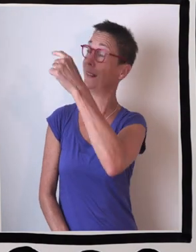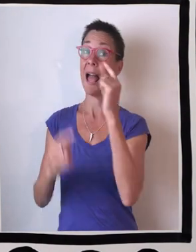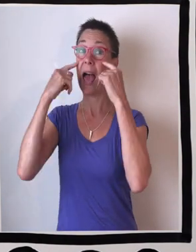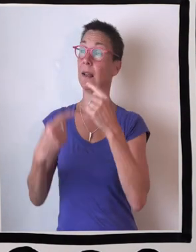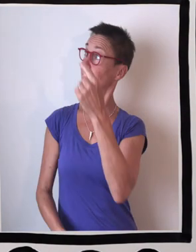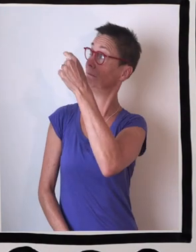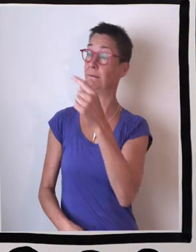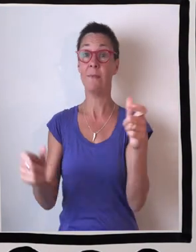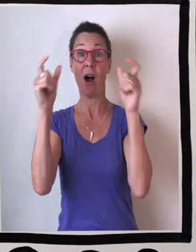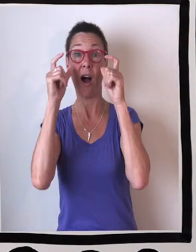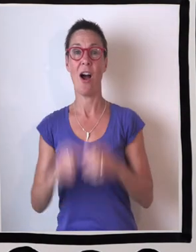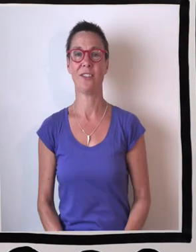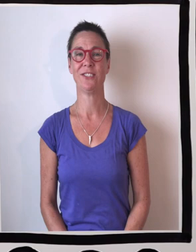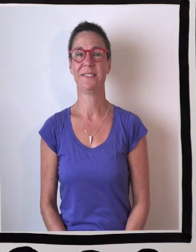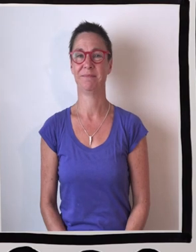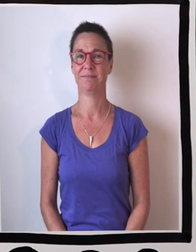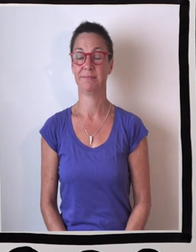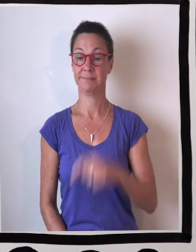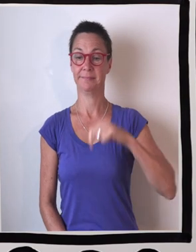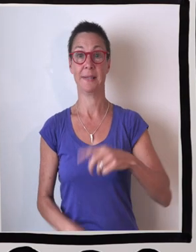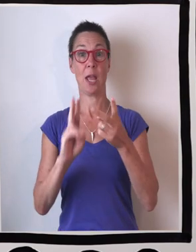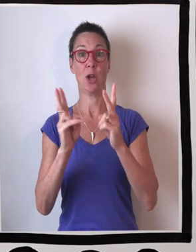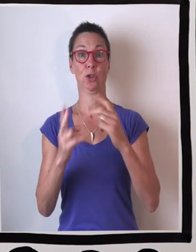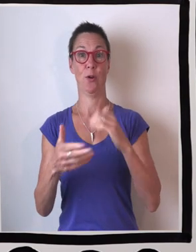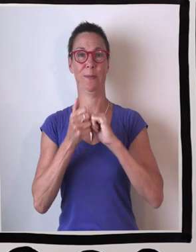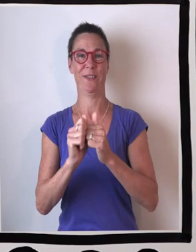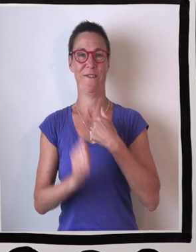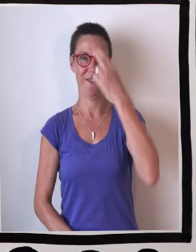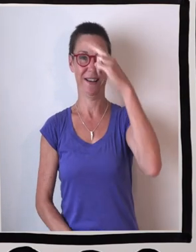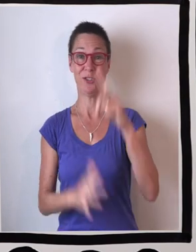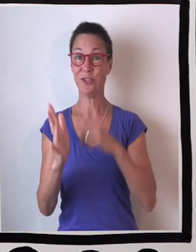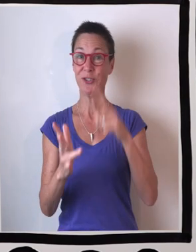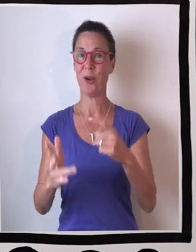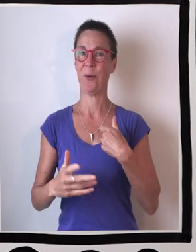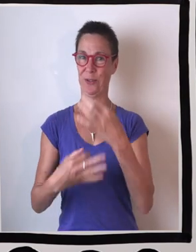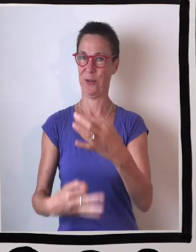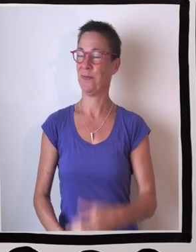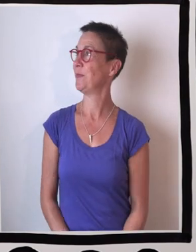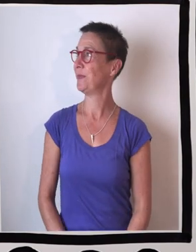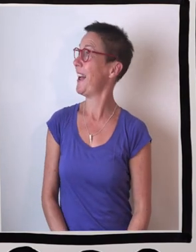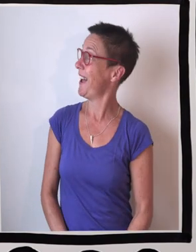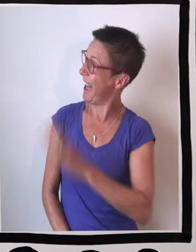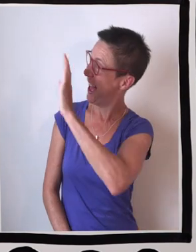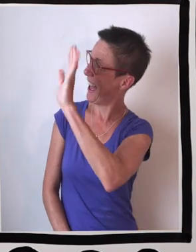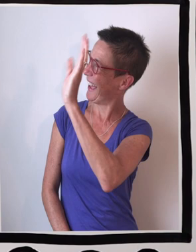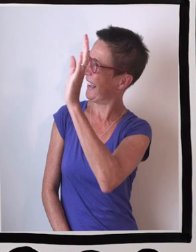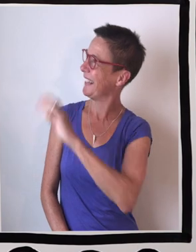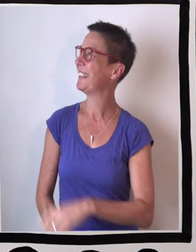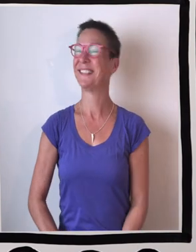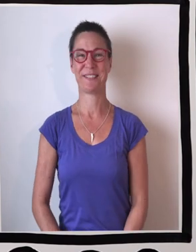My name's Anna. And my name's Arji. And this is our friend Joe. Hi,